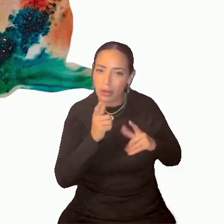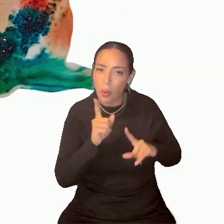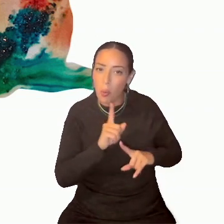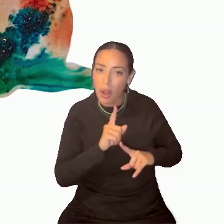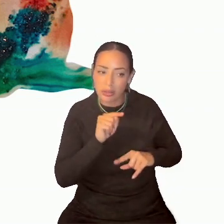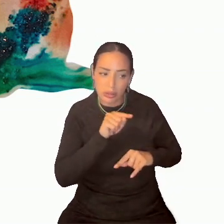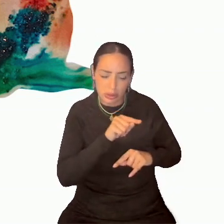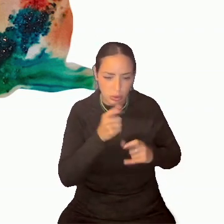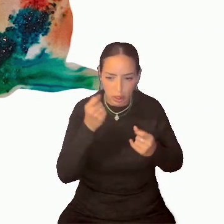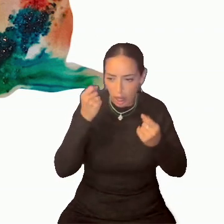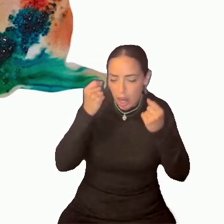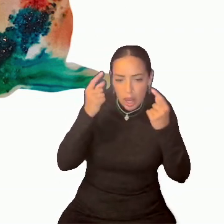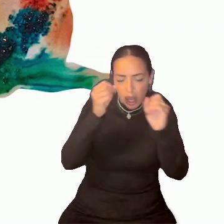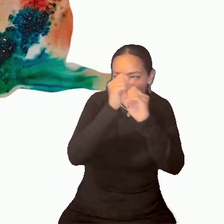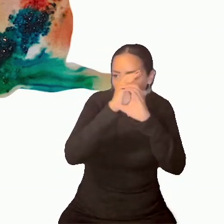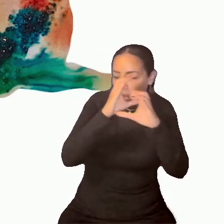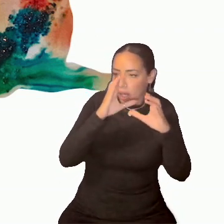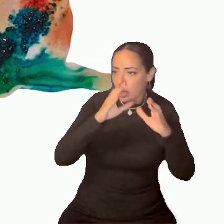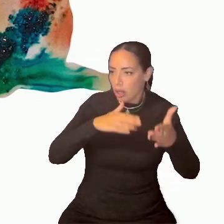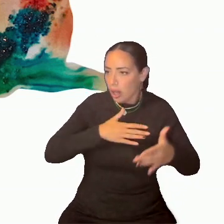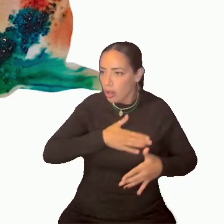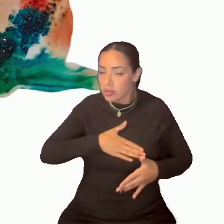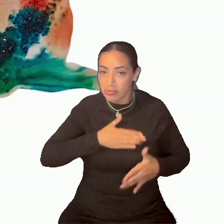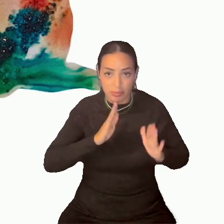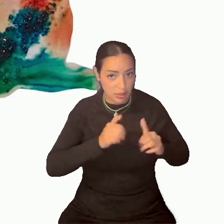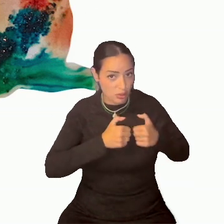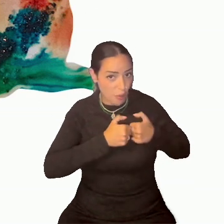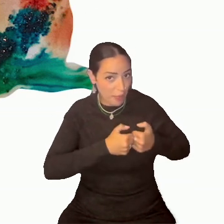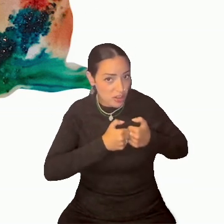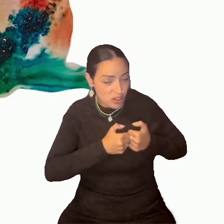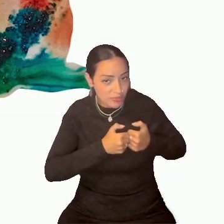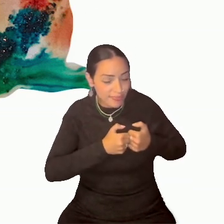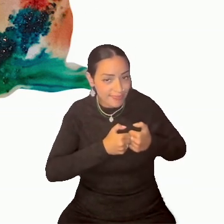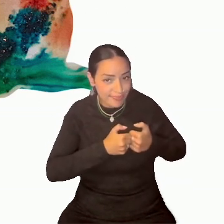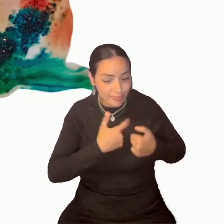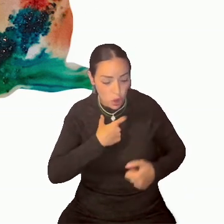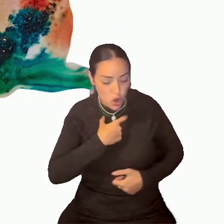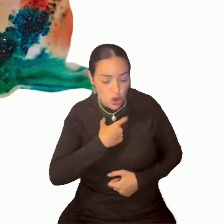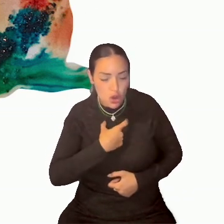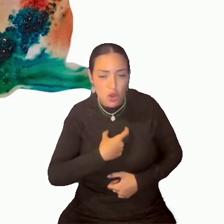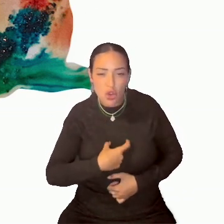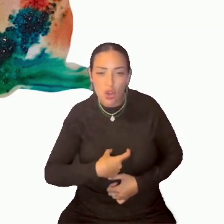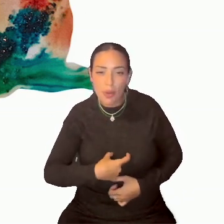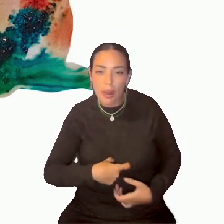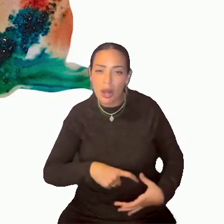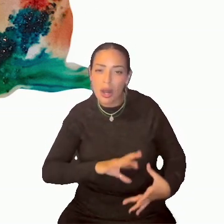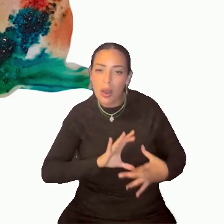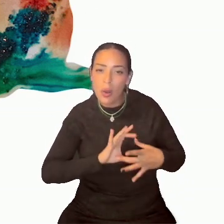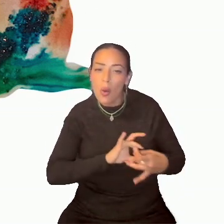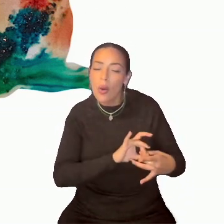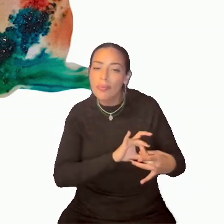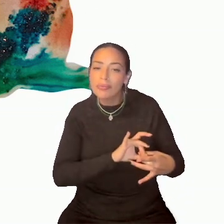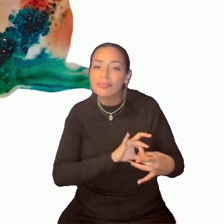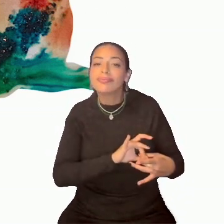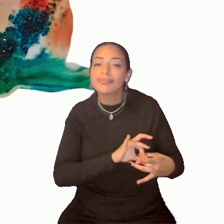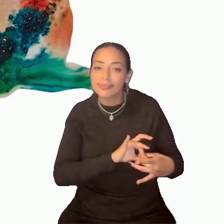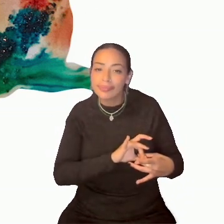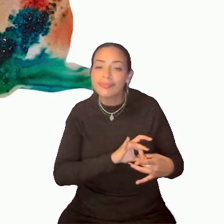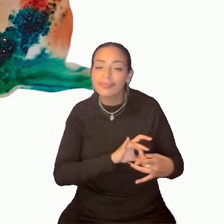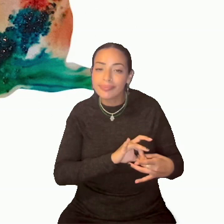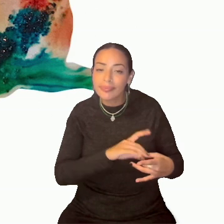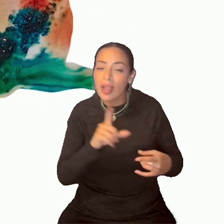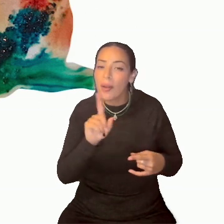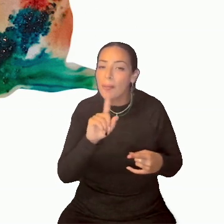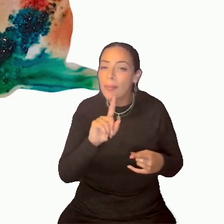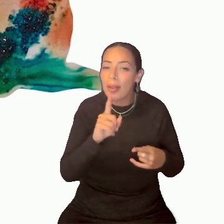how they're making sense of their loss, compassion and kindness, humanity, and what many of my research participants termed